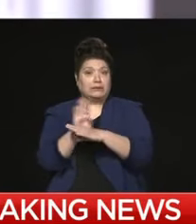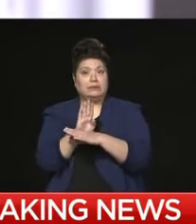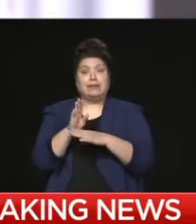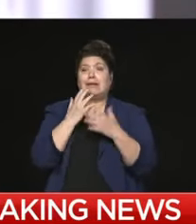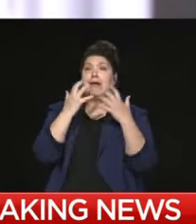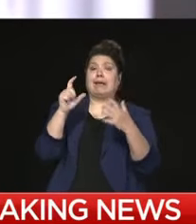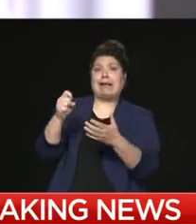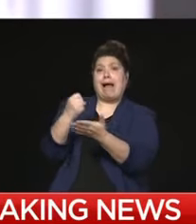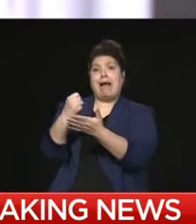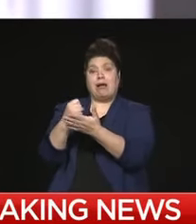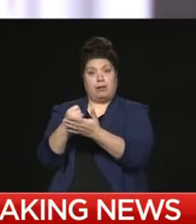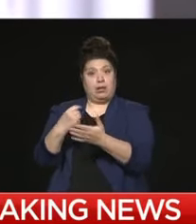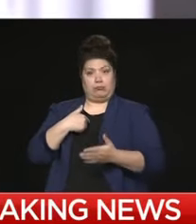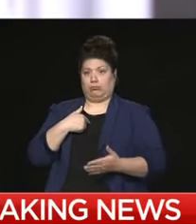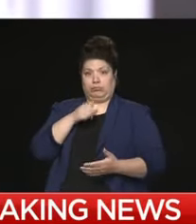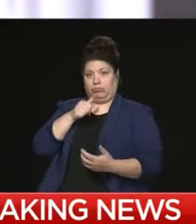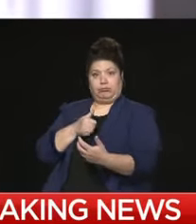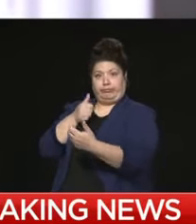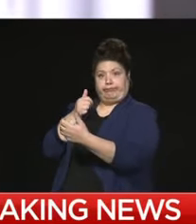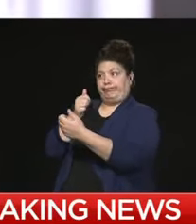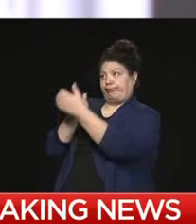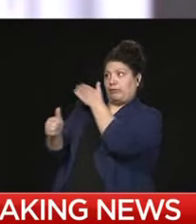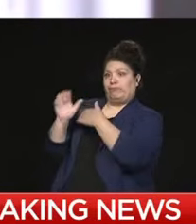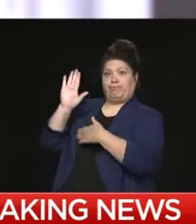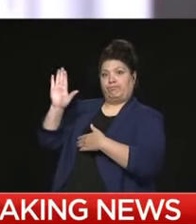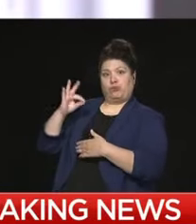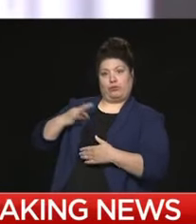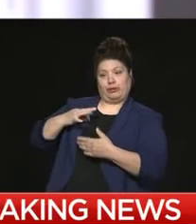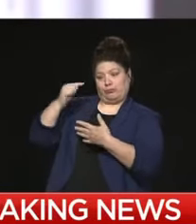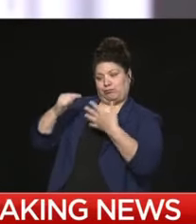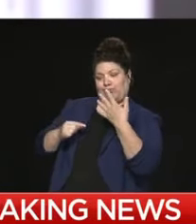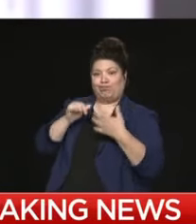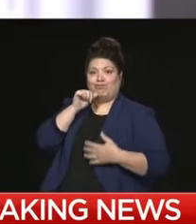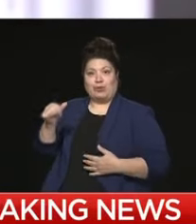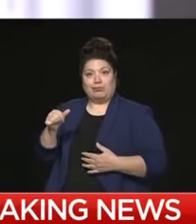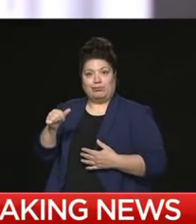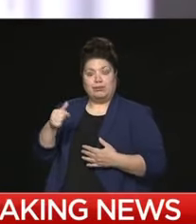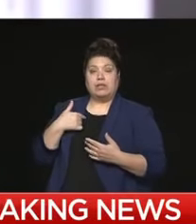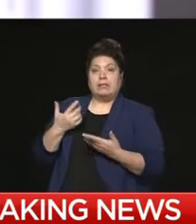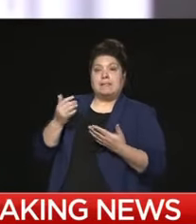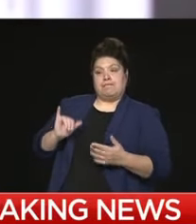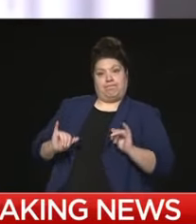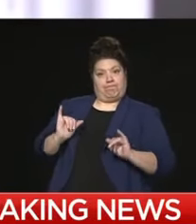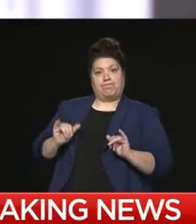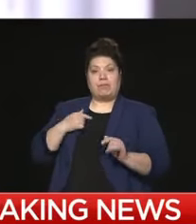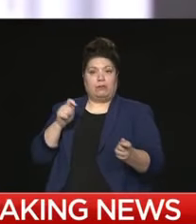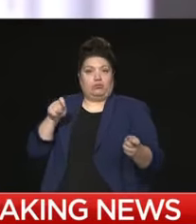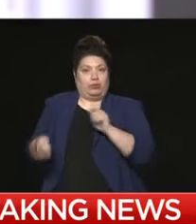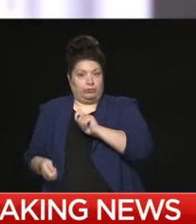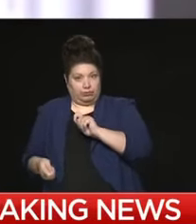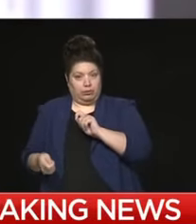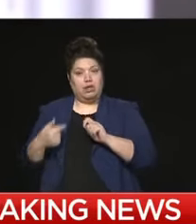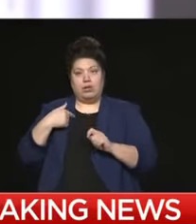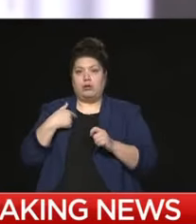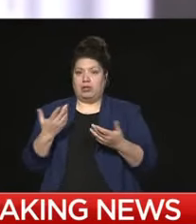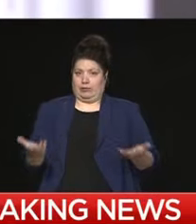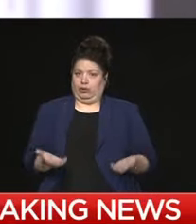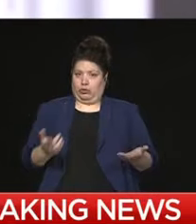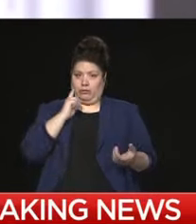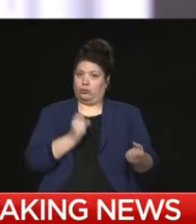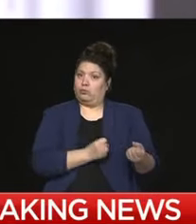help, but who do not fit the current admissibility criteria. So we're going to make some adjustments because we want to be there to support